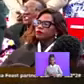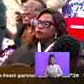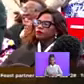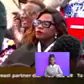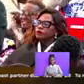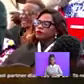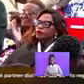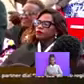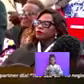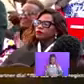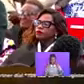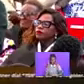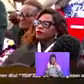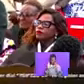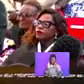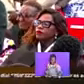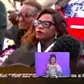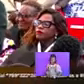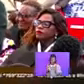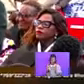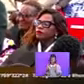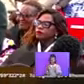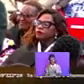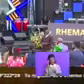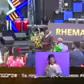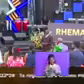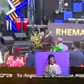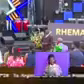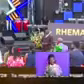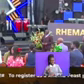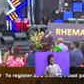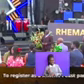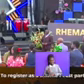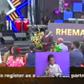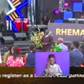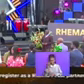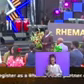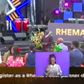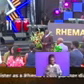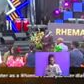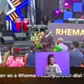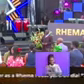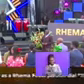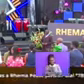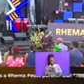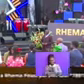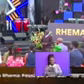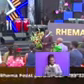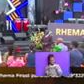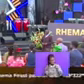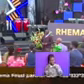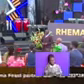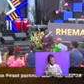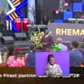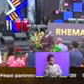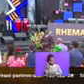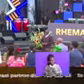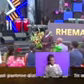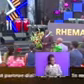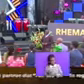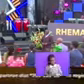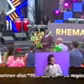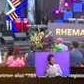delivered I don't know I don't know I don't know if if you know the lady I'm talking about because I think you were in the meeting Pastor T do you know the lady I'm talking